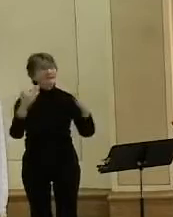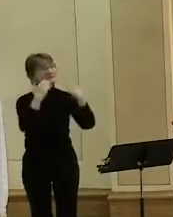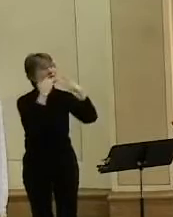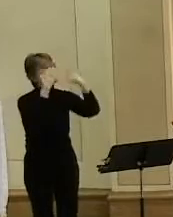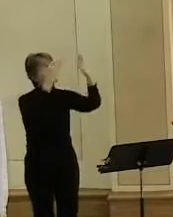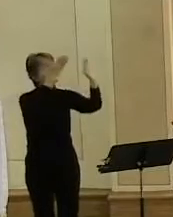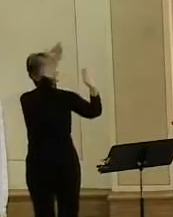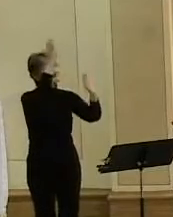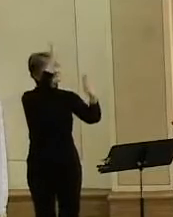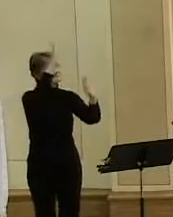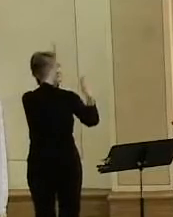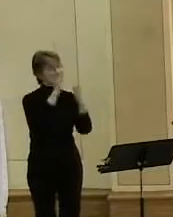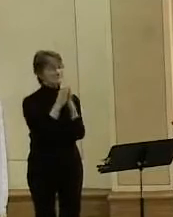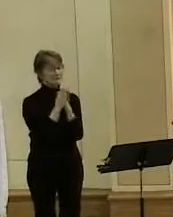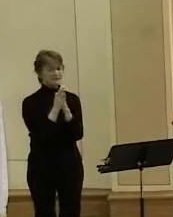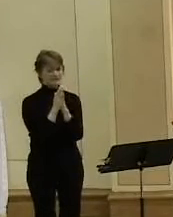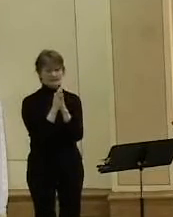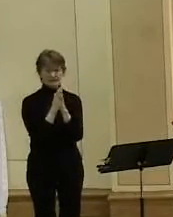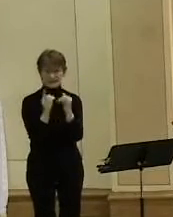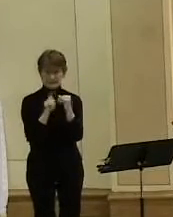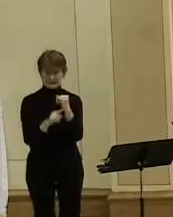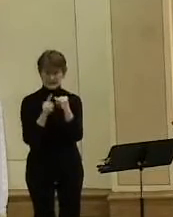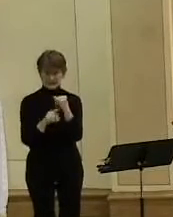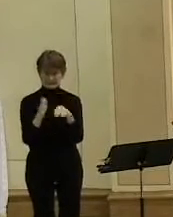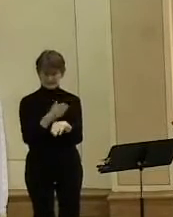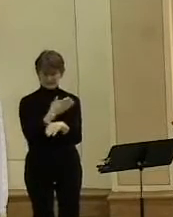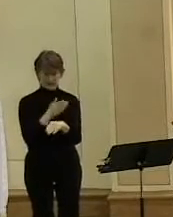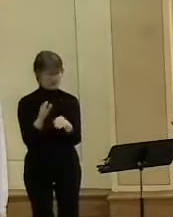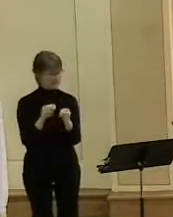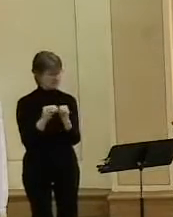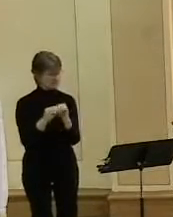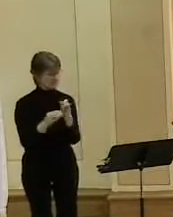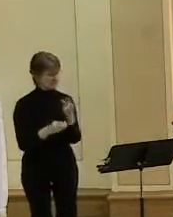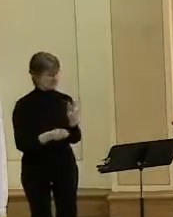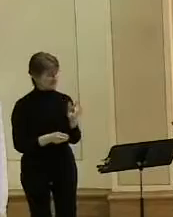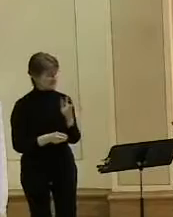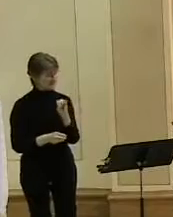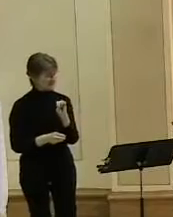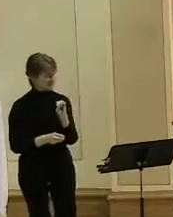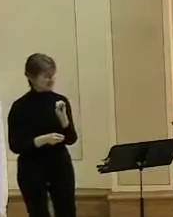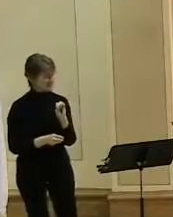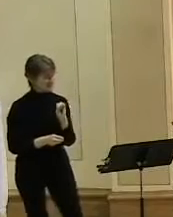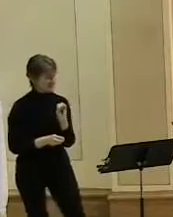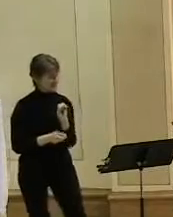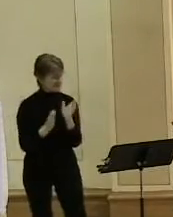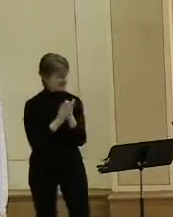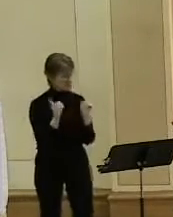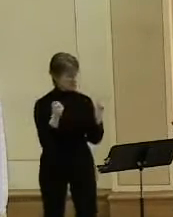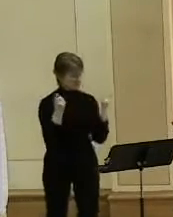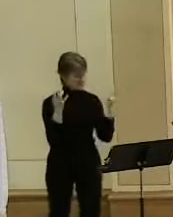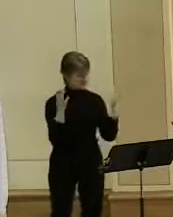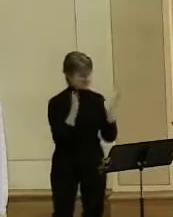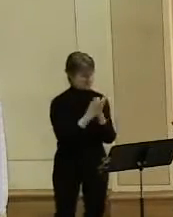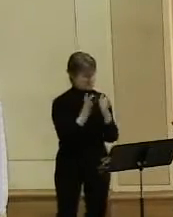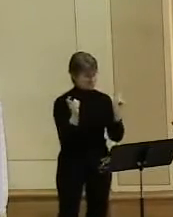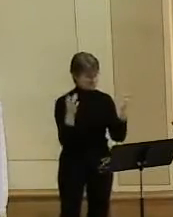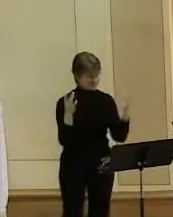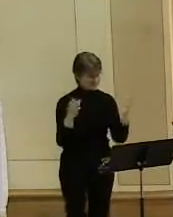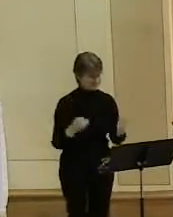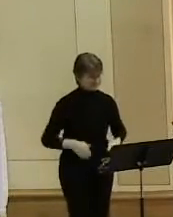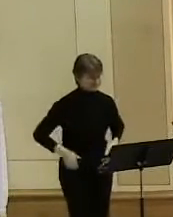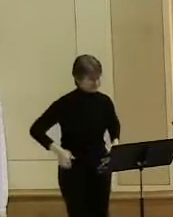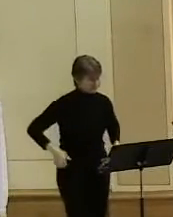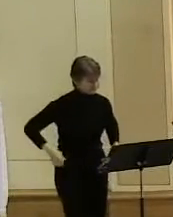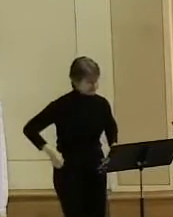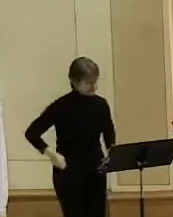Thanks be to God. Please join us in singing our closing hymn, number 74 in your missal. Alleluia, Alleluia, number 74 in your